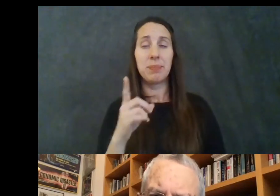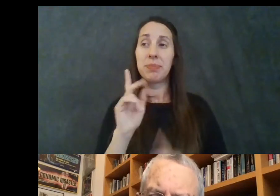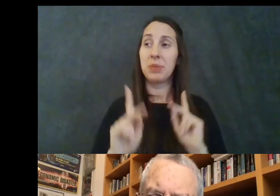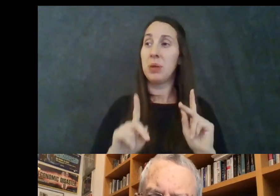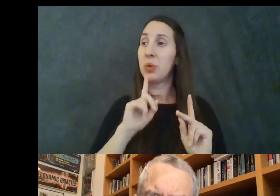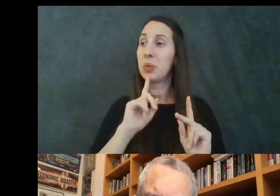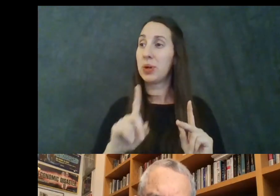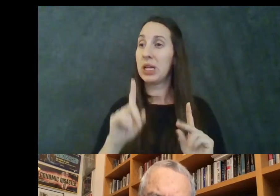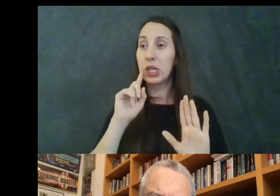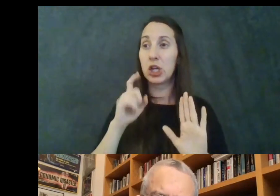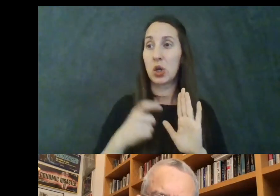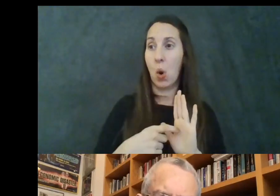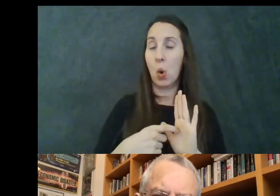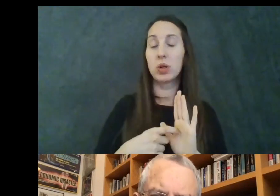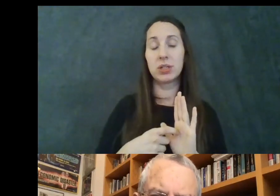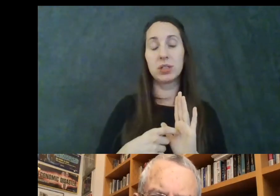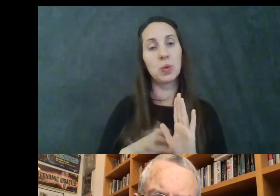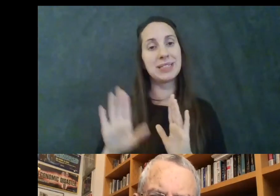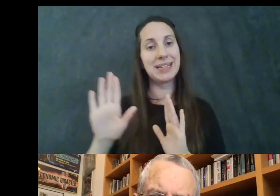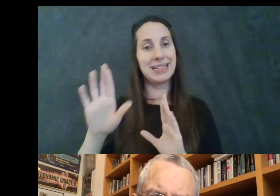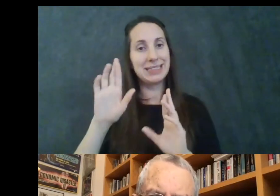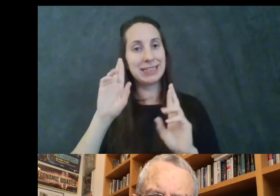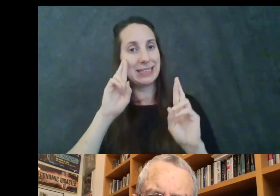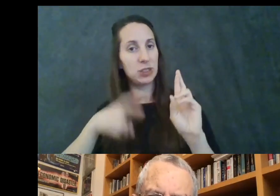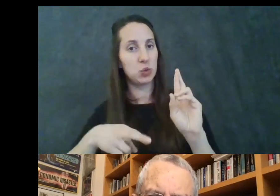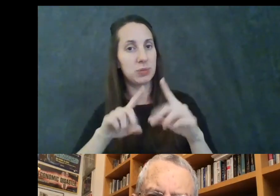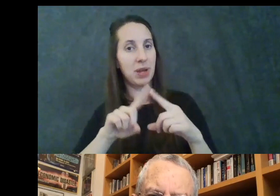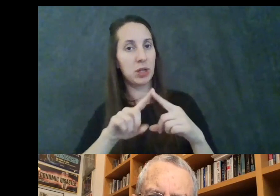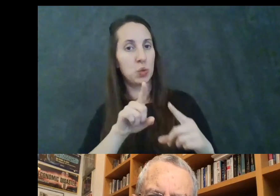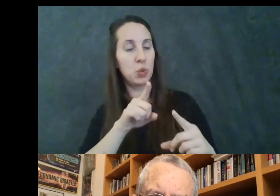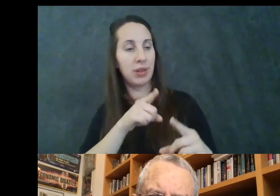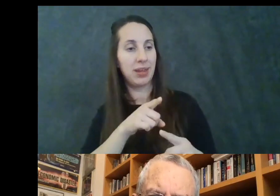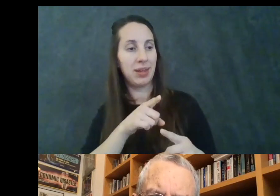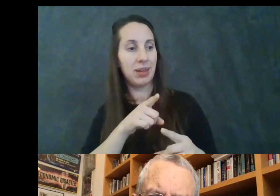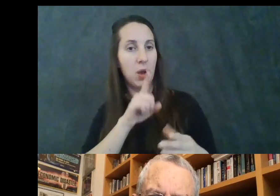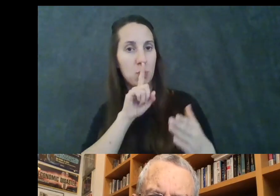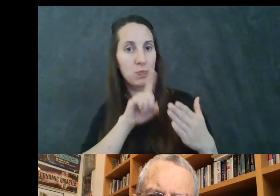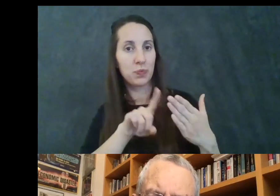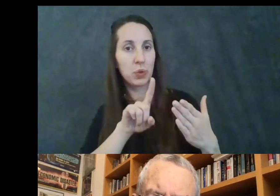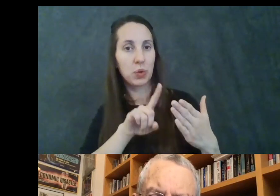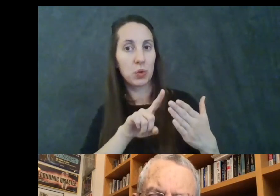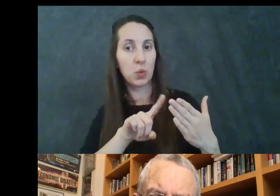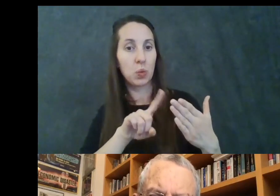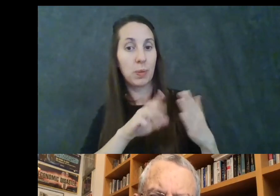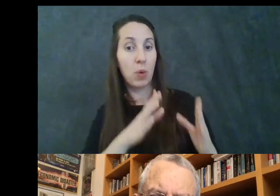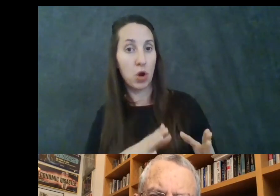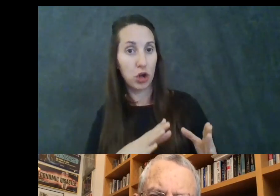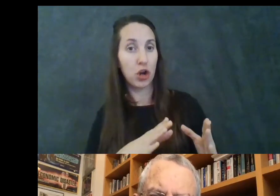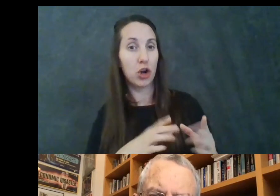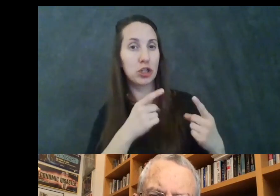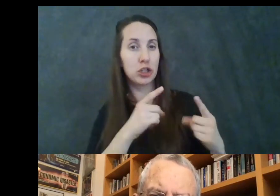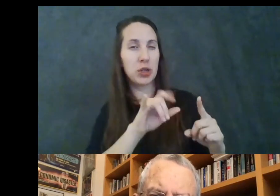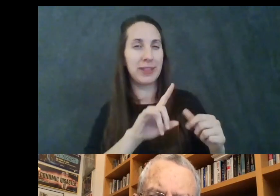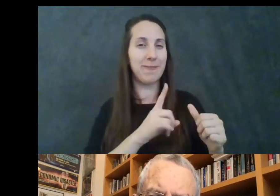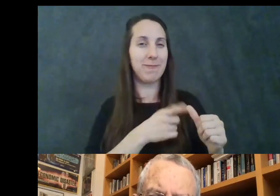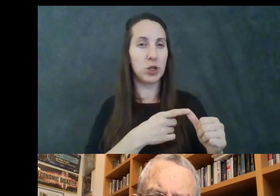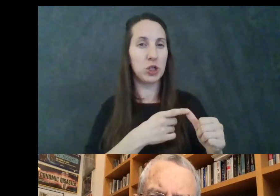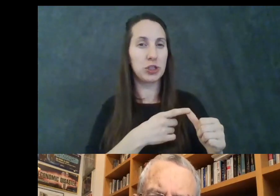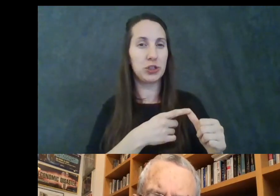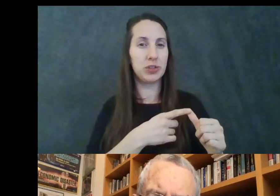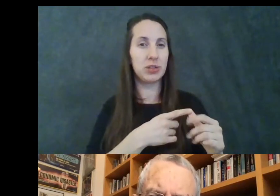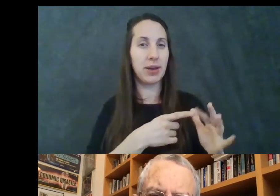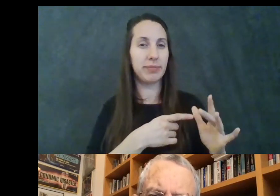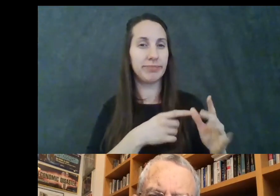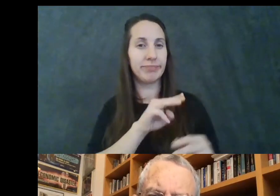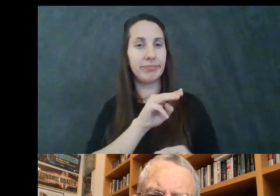who had a disability. That was just a searing image for the public. And I think, Stan, I'll